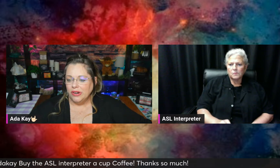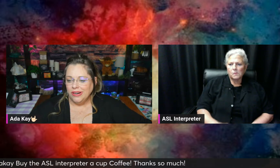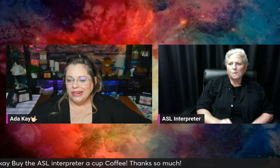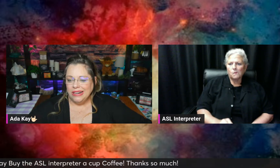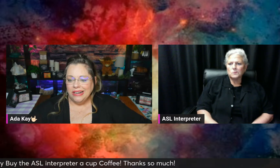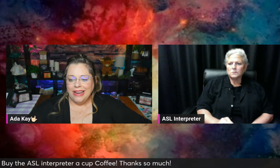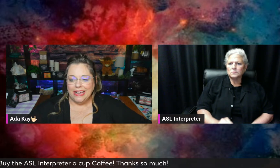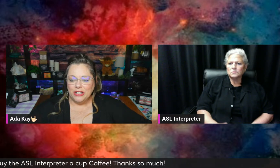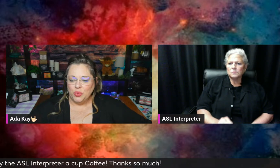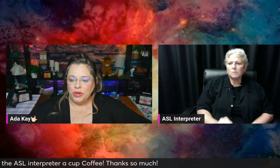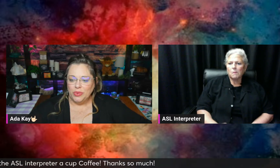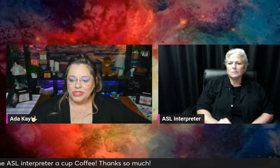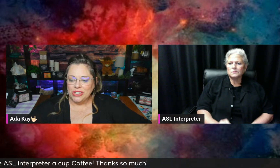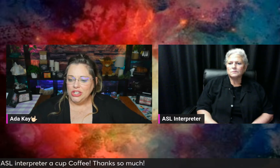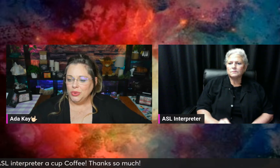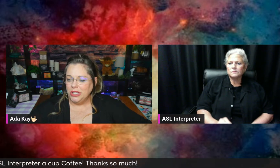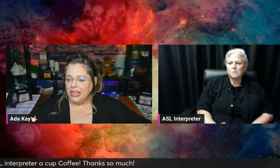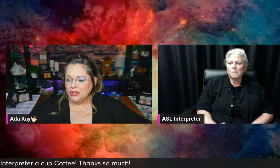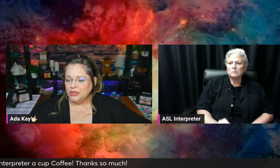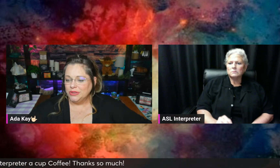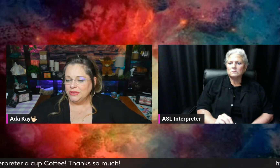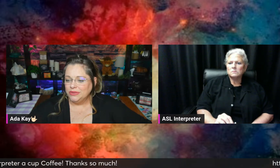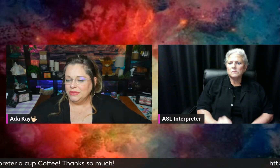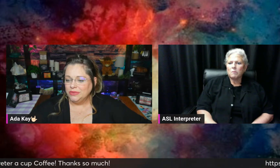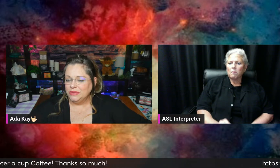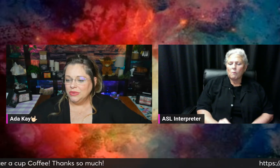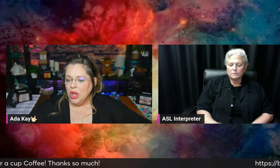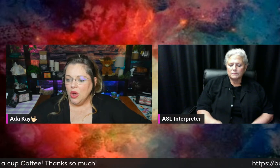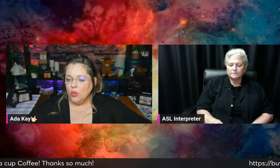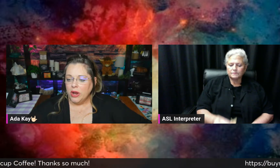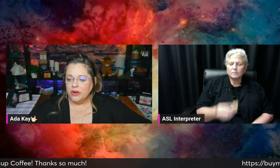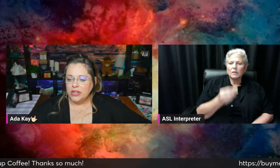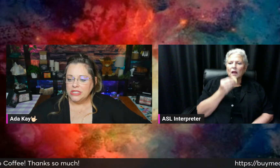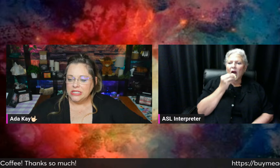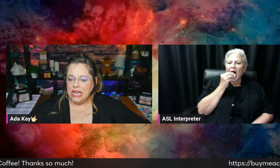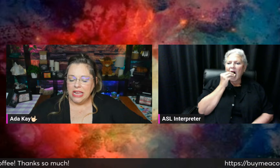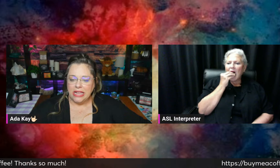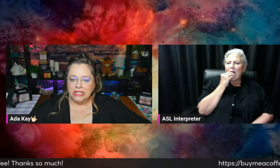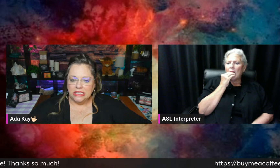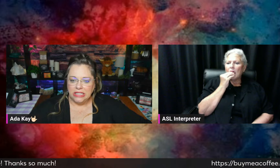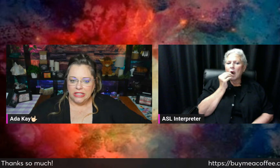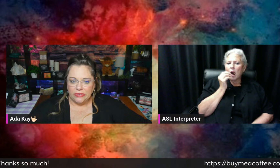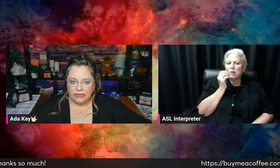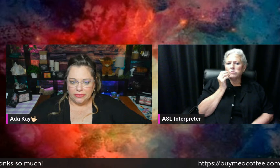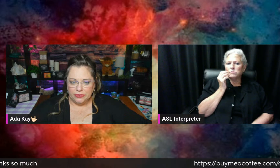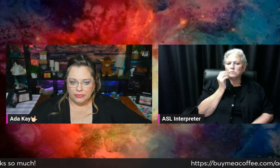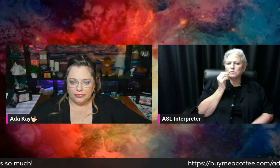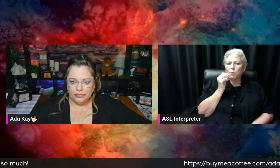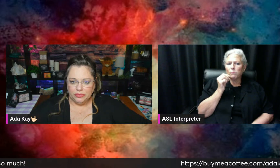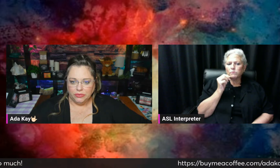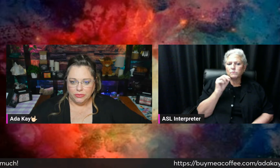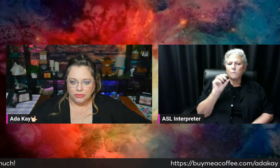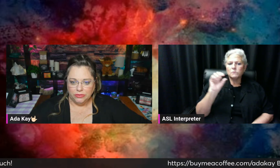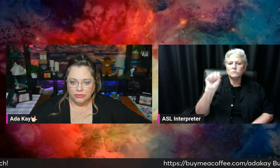member, and we will see you later. Where does Diana live?